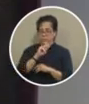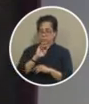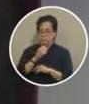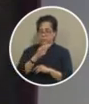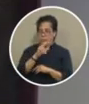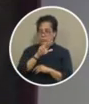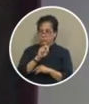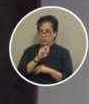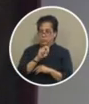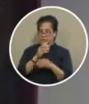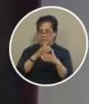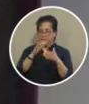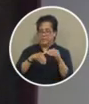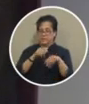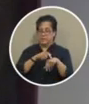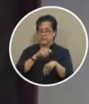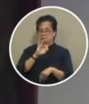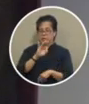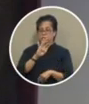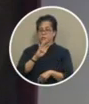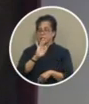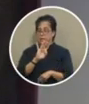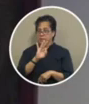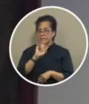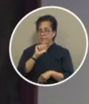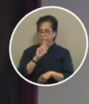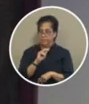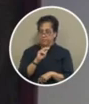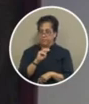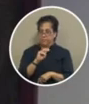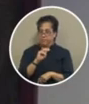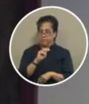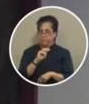30th, 2020 is adjourned at 9:49 a.m.